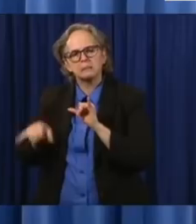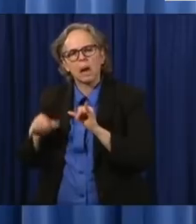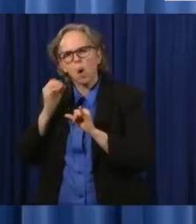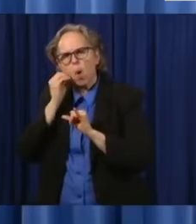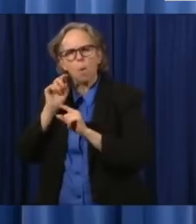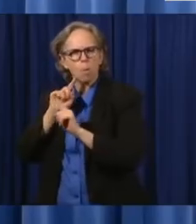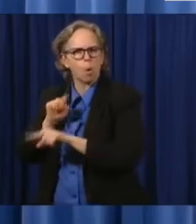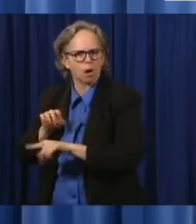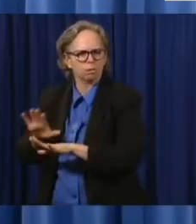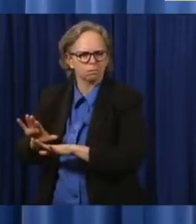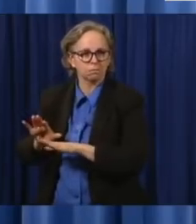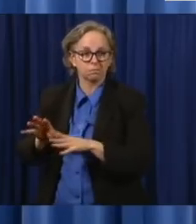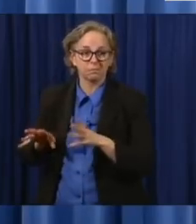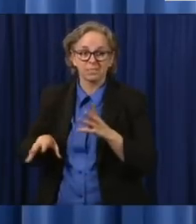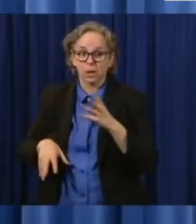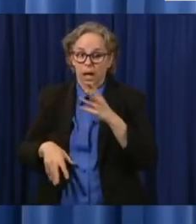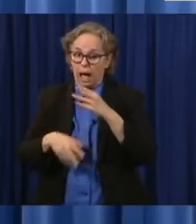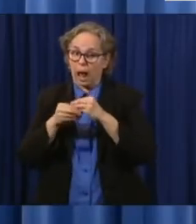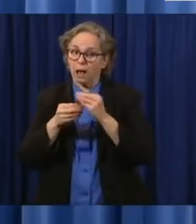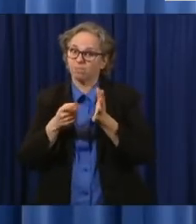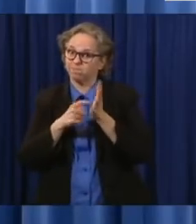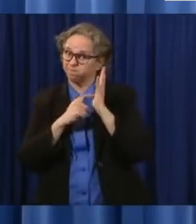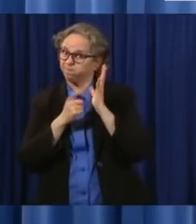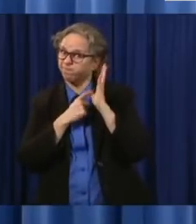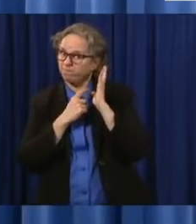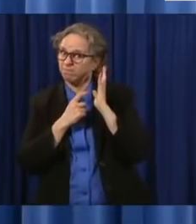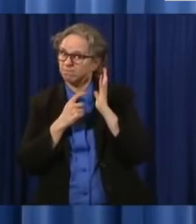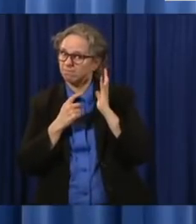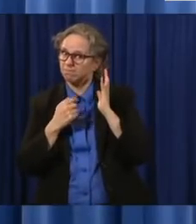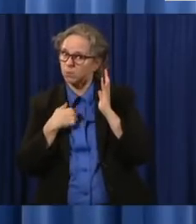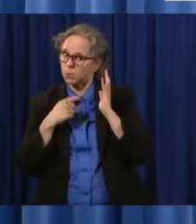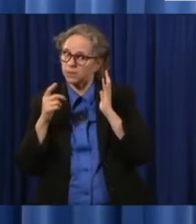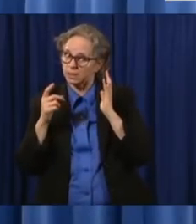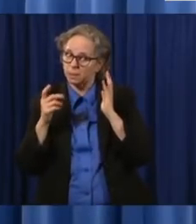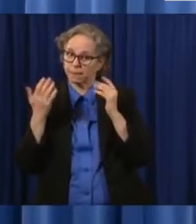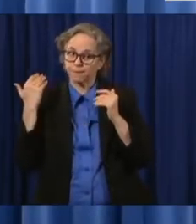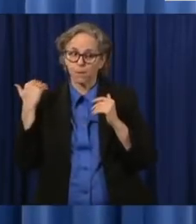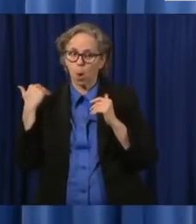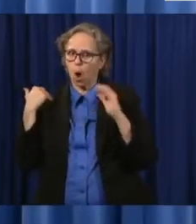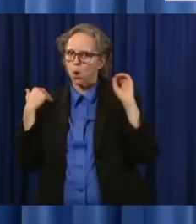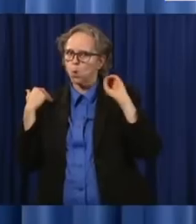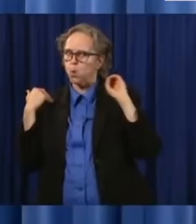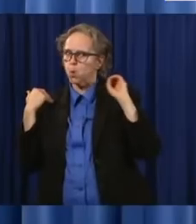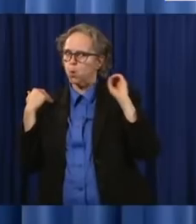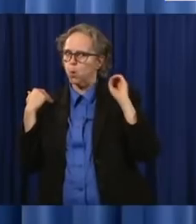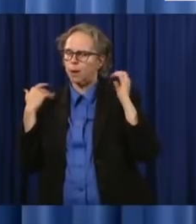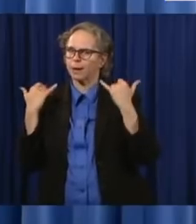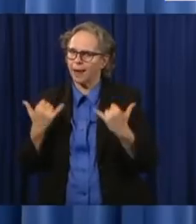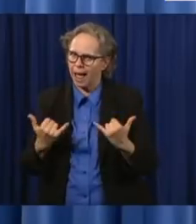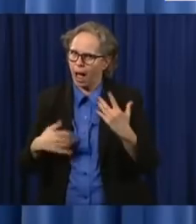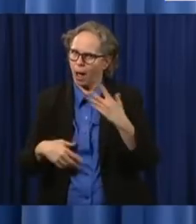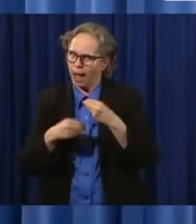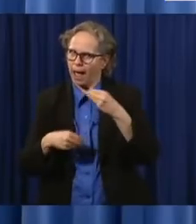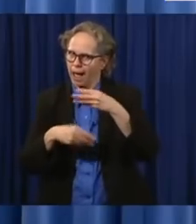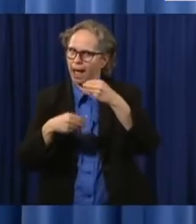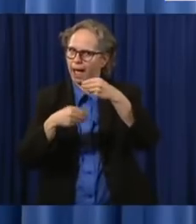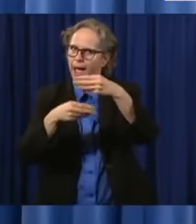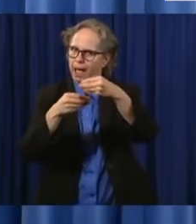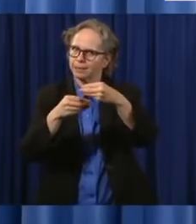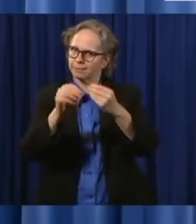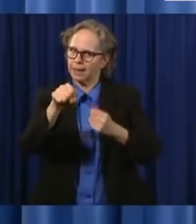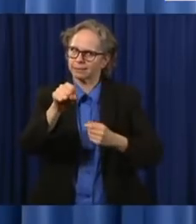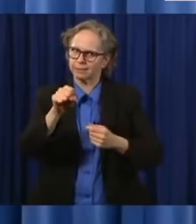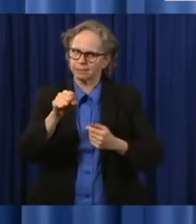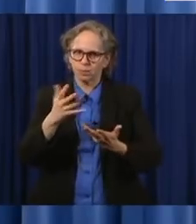on requirements, and the requirements that were not there before. So yes, those have the force of an order. A lot of this